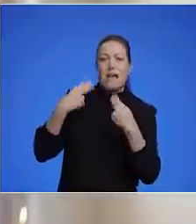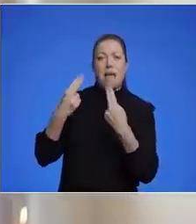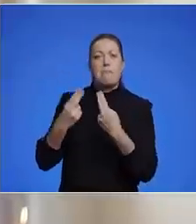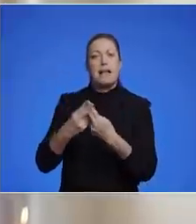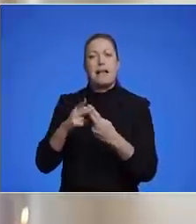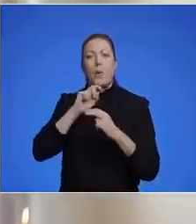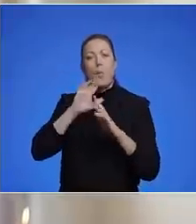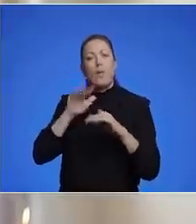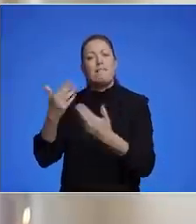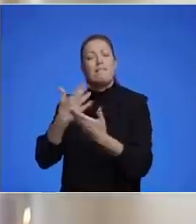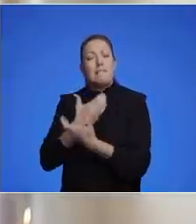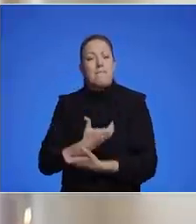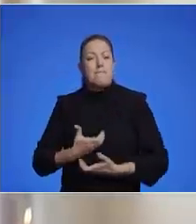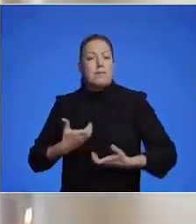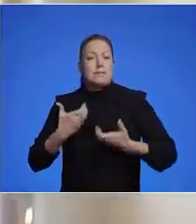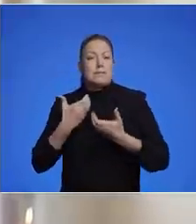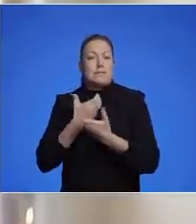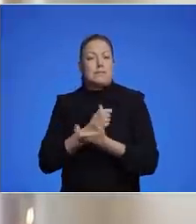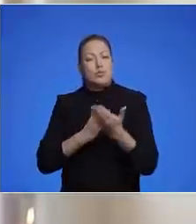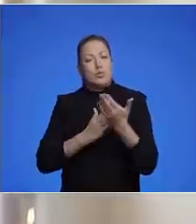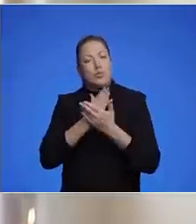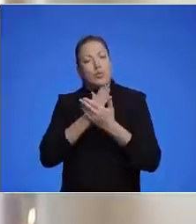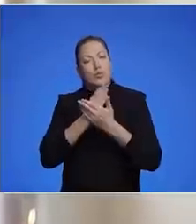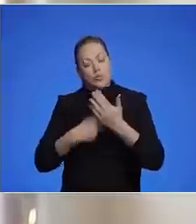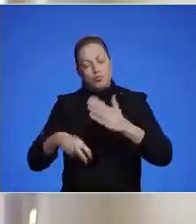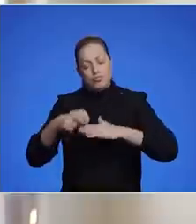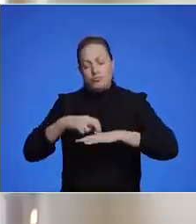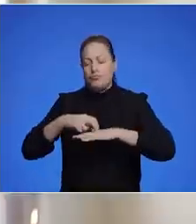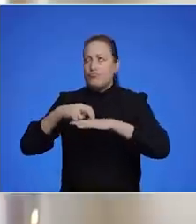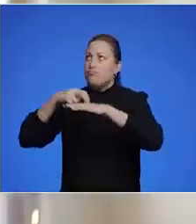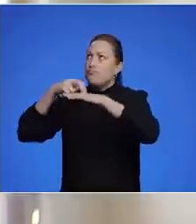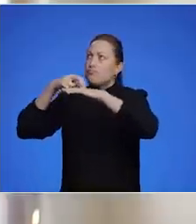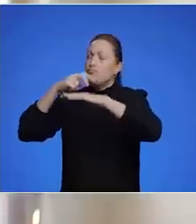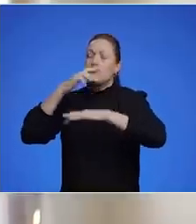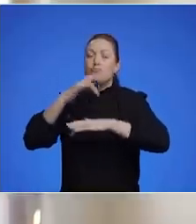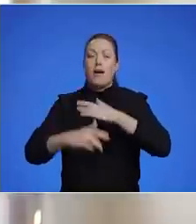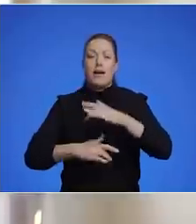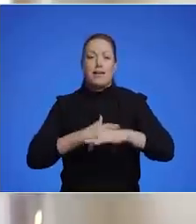may find comfort in the risen Christ.